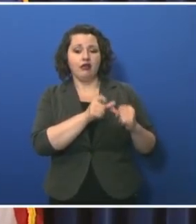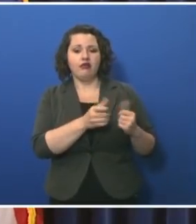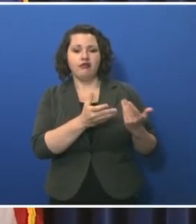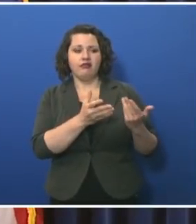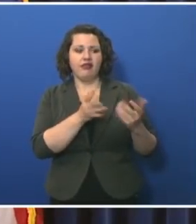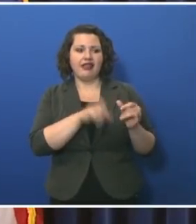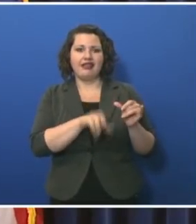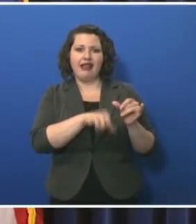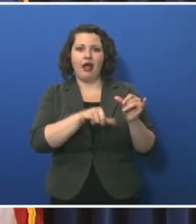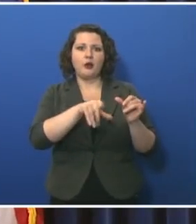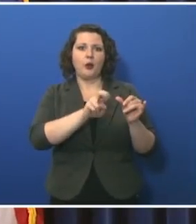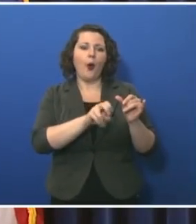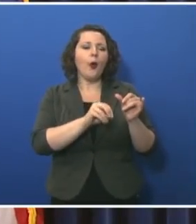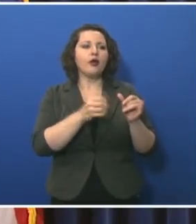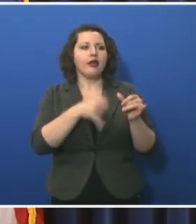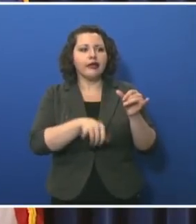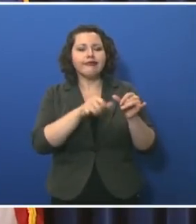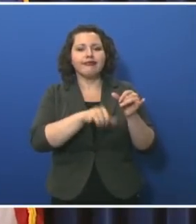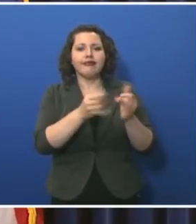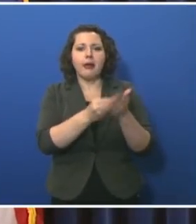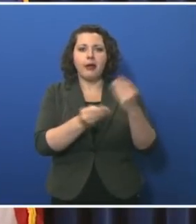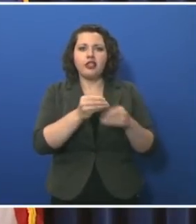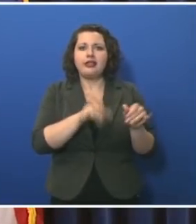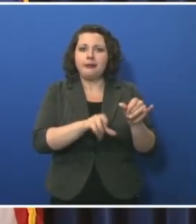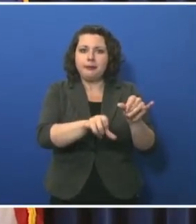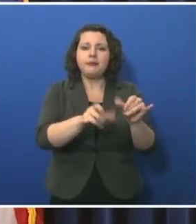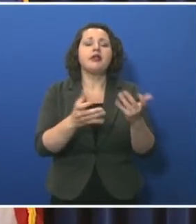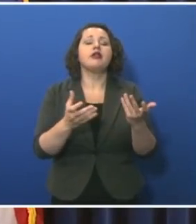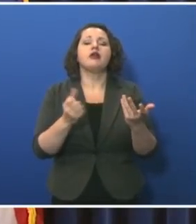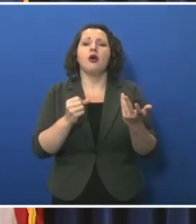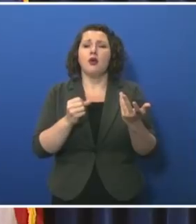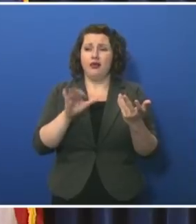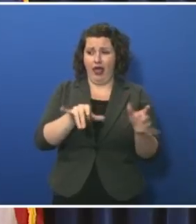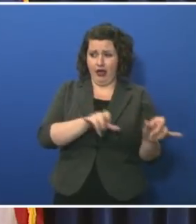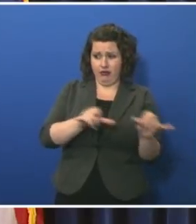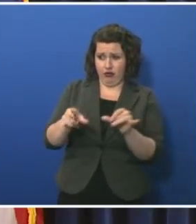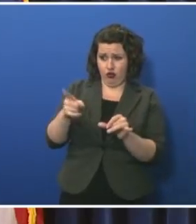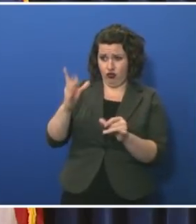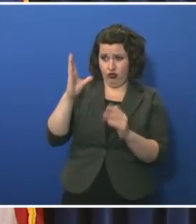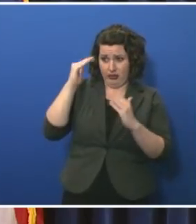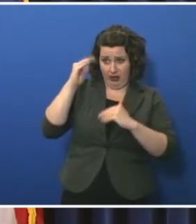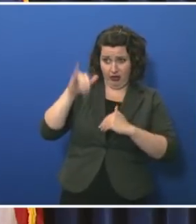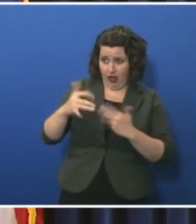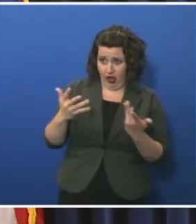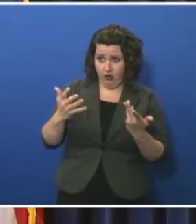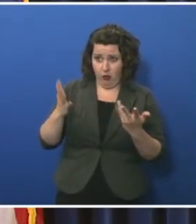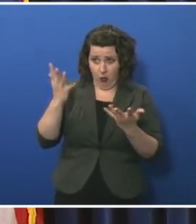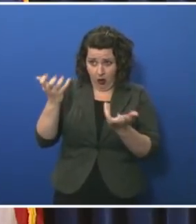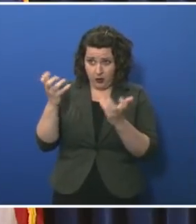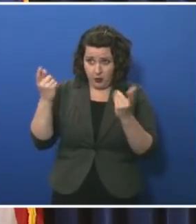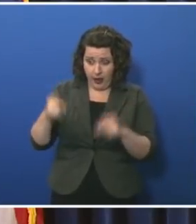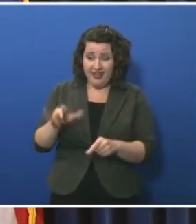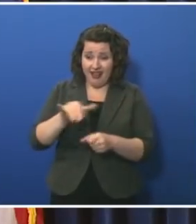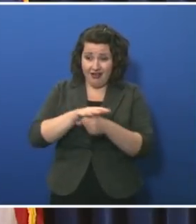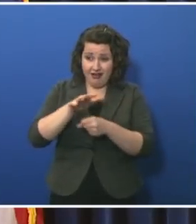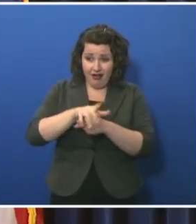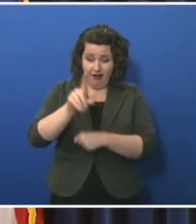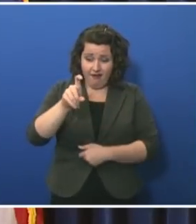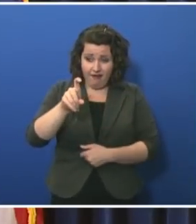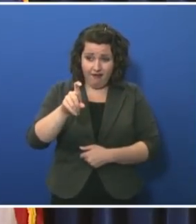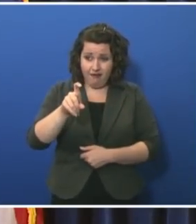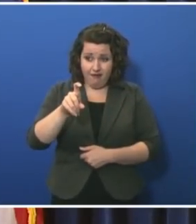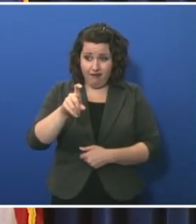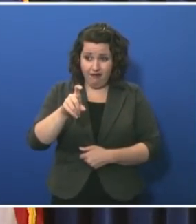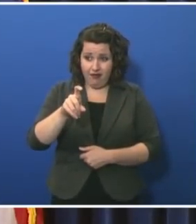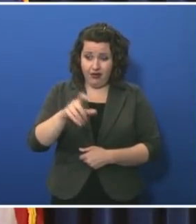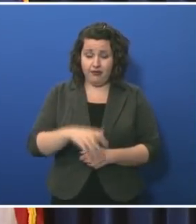quo budget. Is that roughly in line with what you were expecting or hoping to get done? Is that enough? Is that sufficient